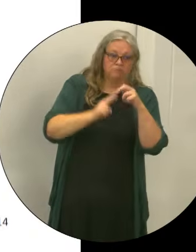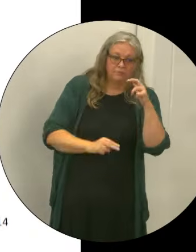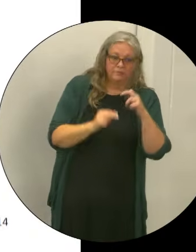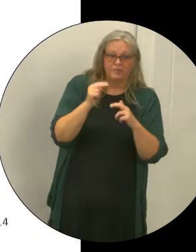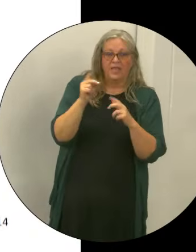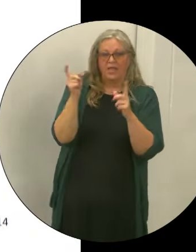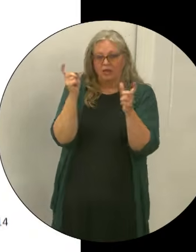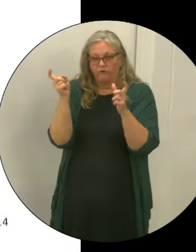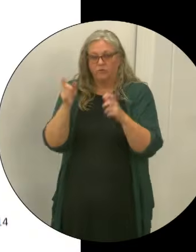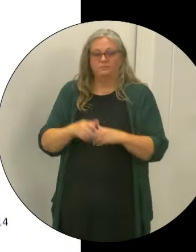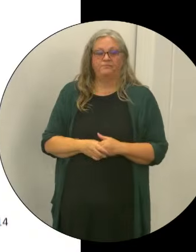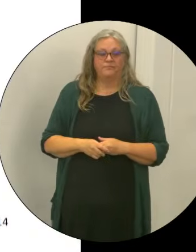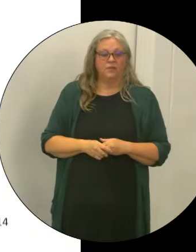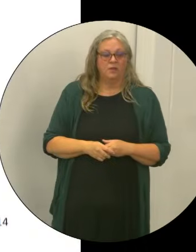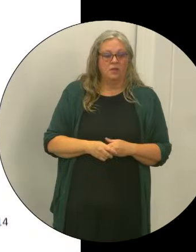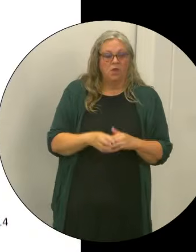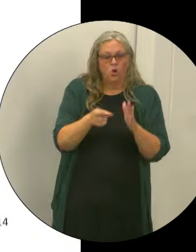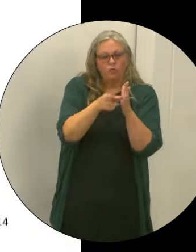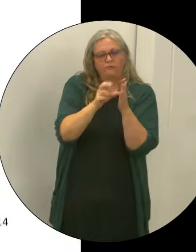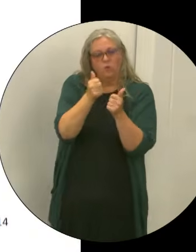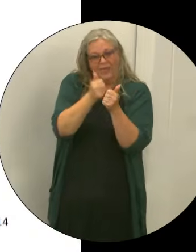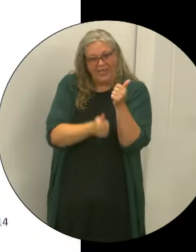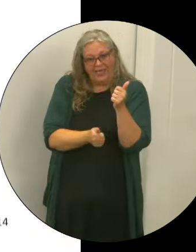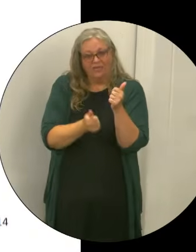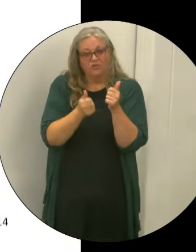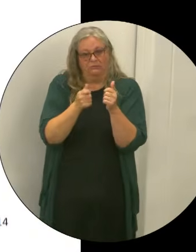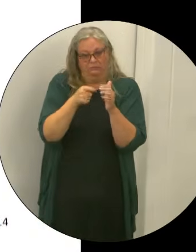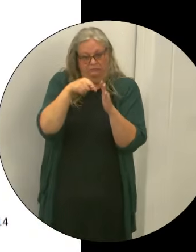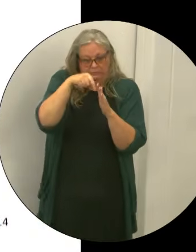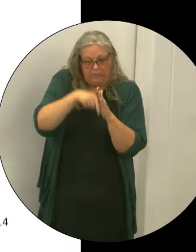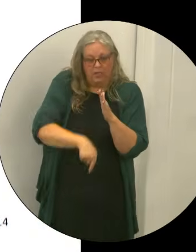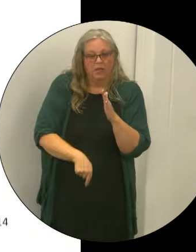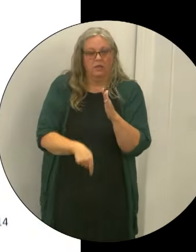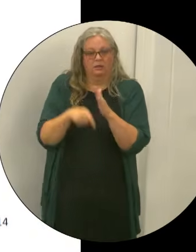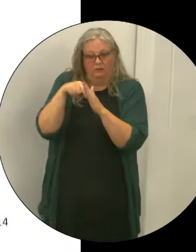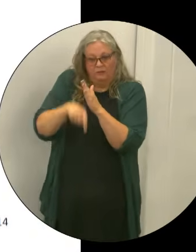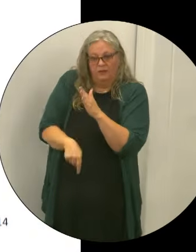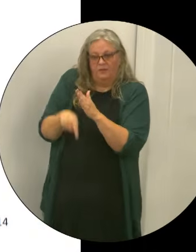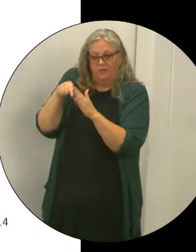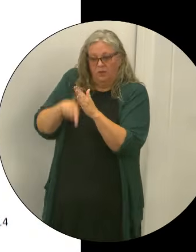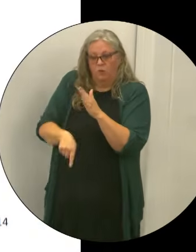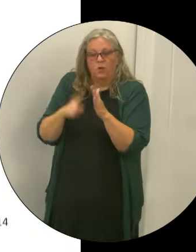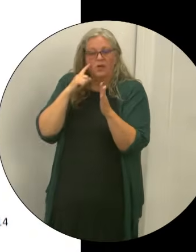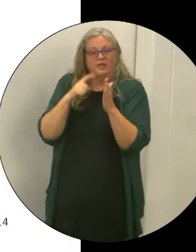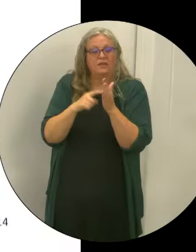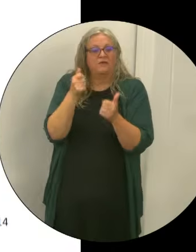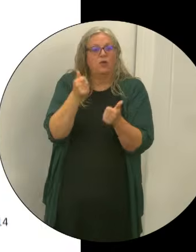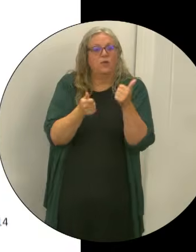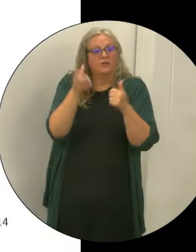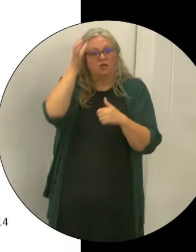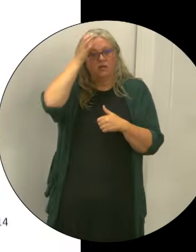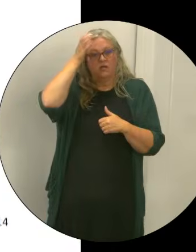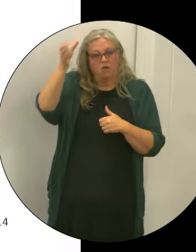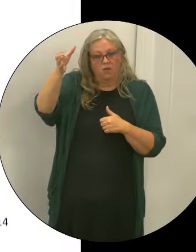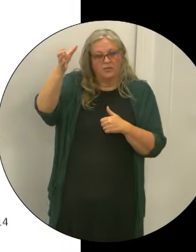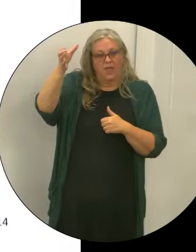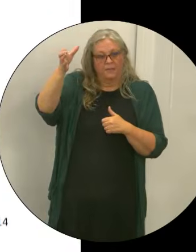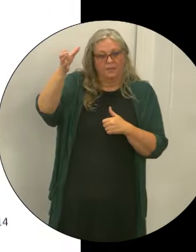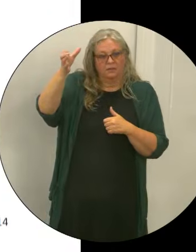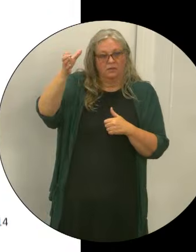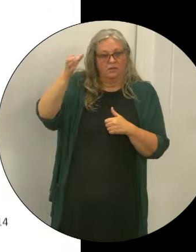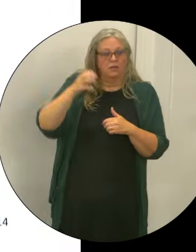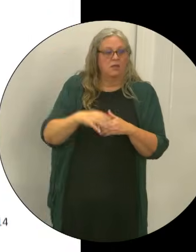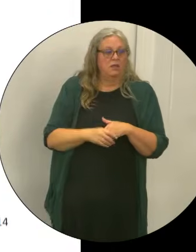matters. Rather than reviewing every item in detail tonight, our goal is to identify which concepts warrant additional research